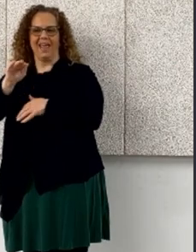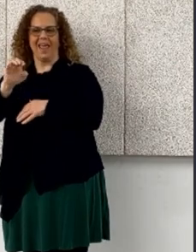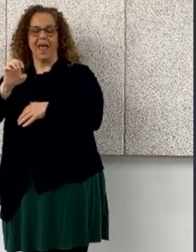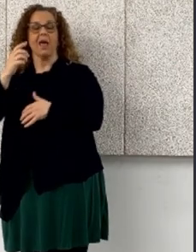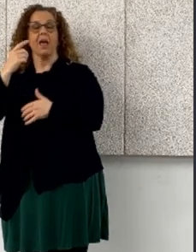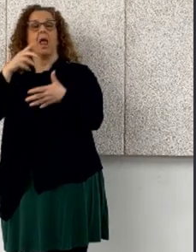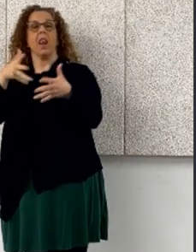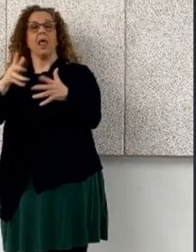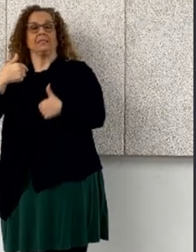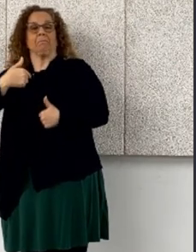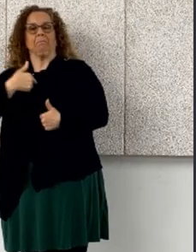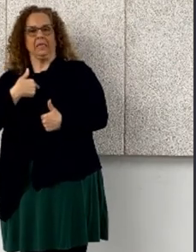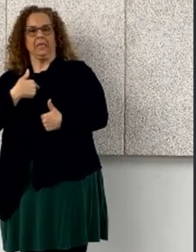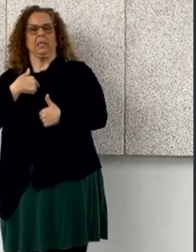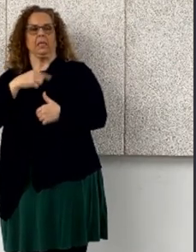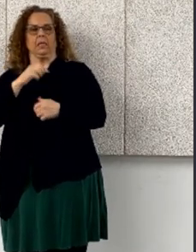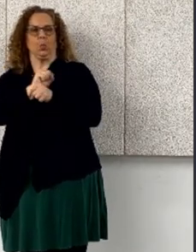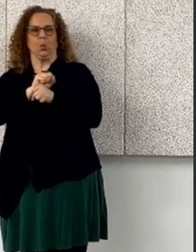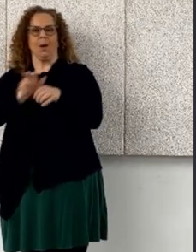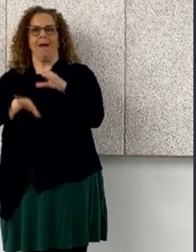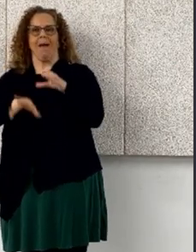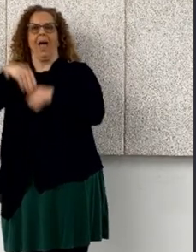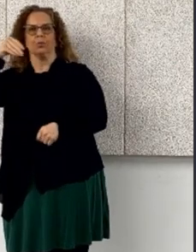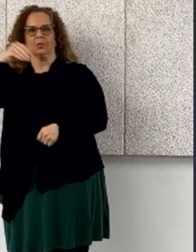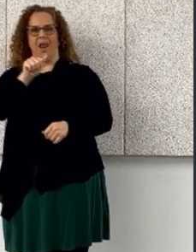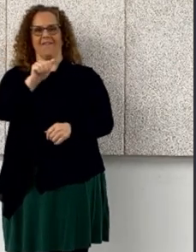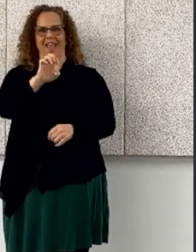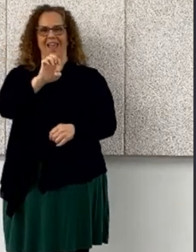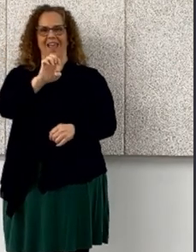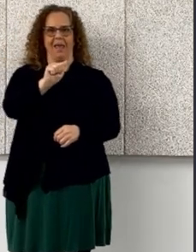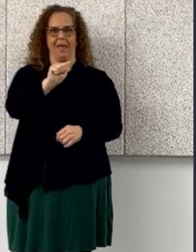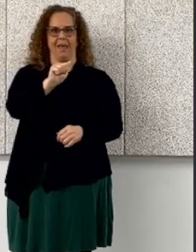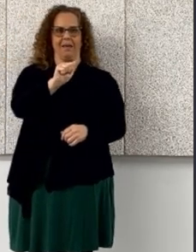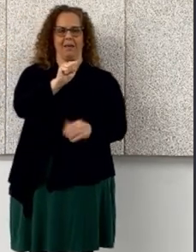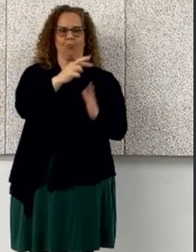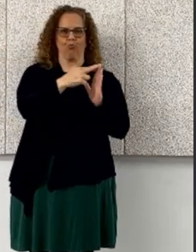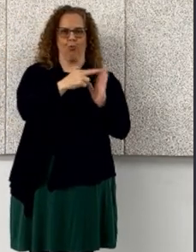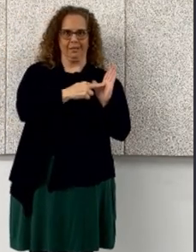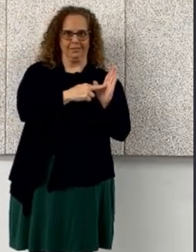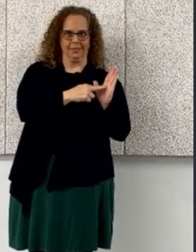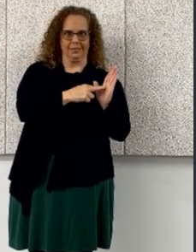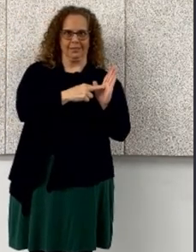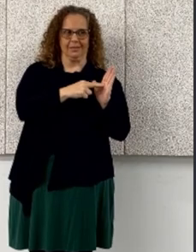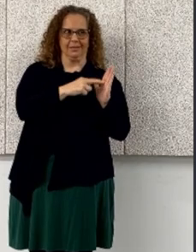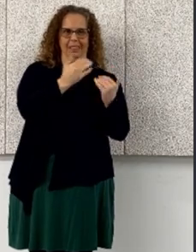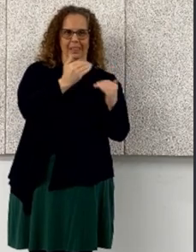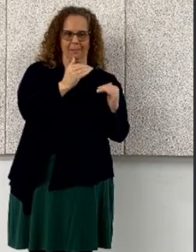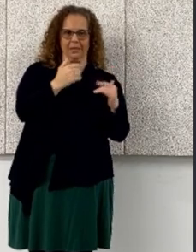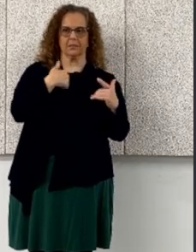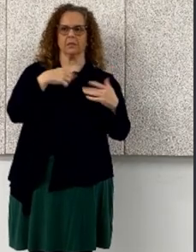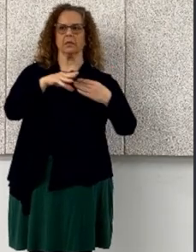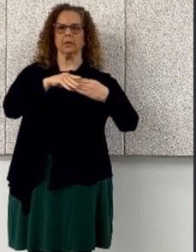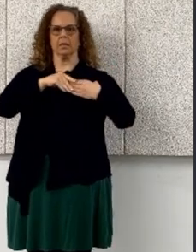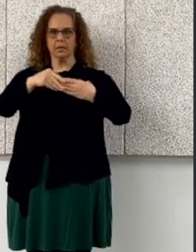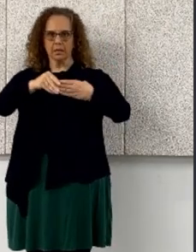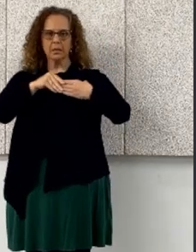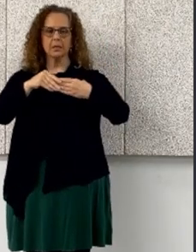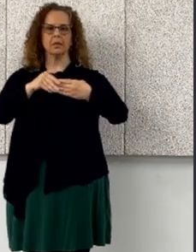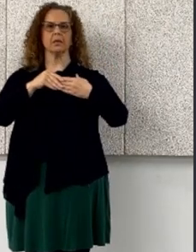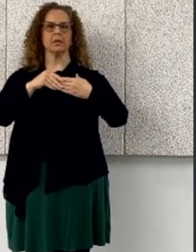those artists in that situation. So. Mm-hmm. You know, that frees me of whatever that limitation is, right?